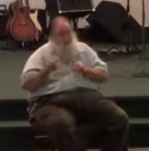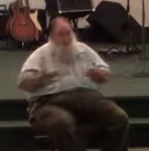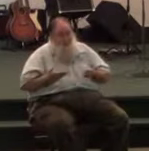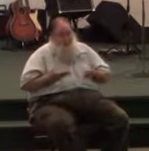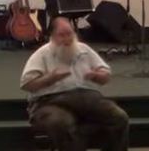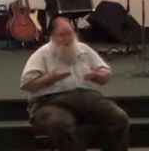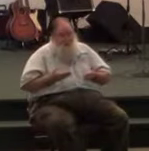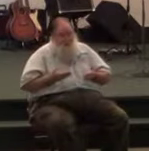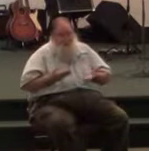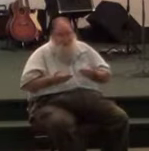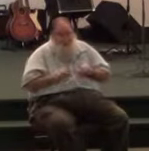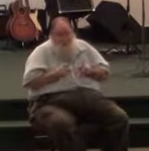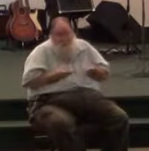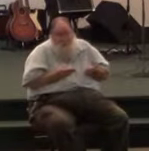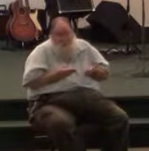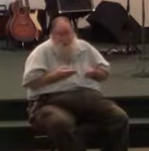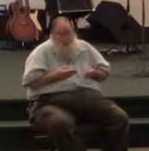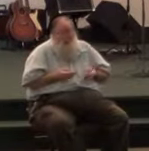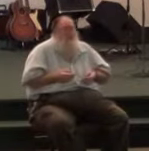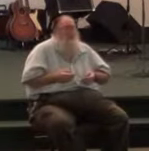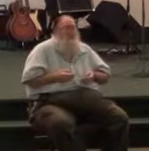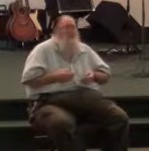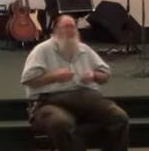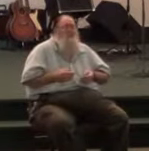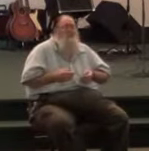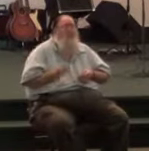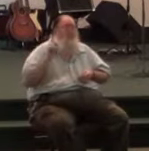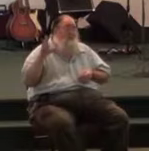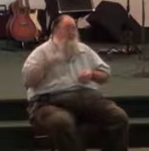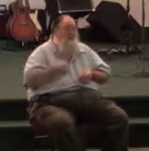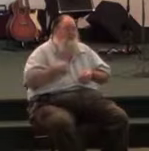Al Ben so there'll be peace here in Kinderville.